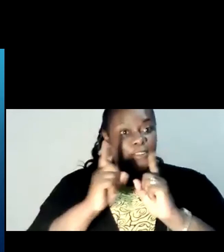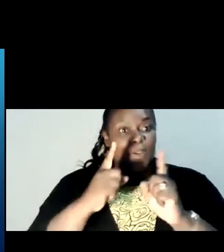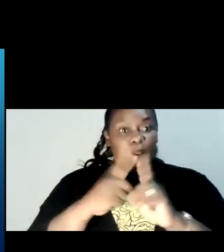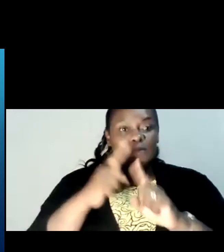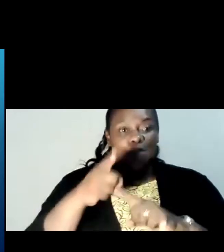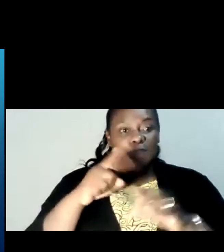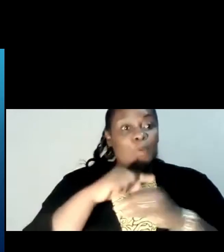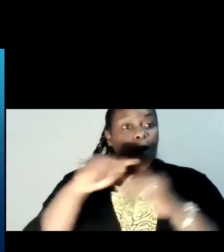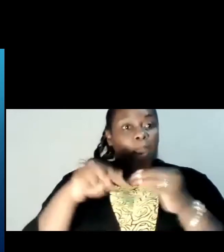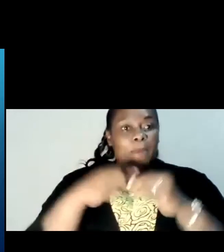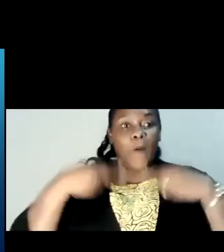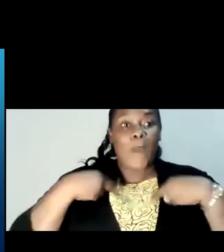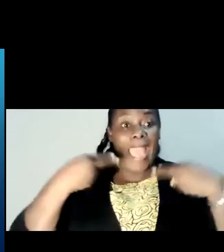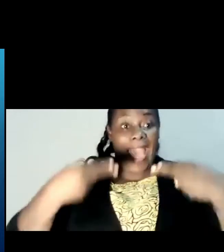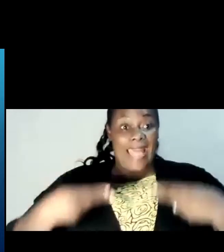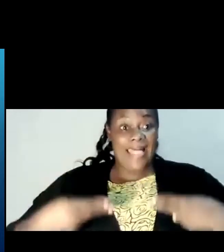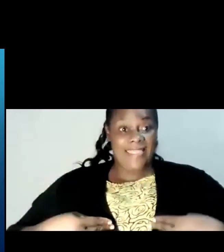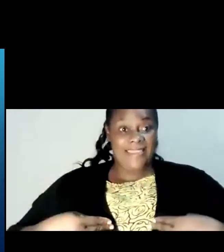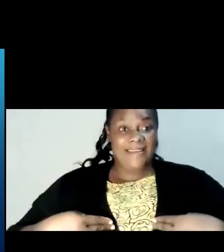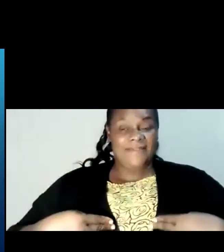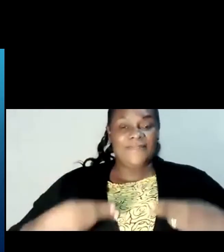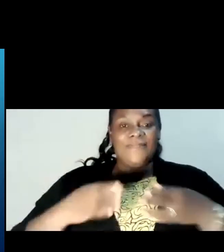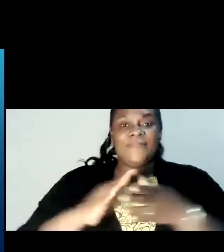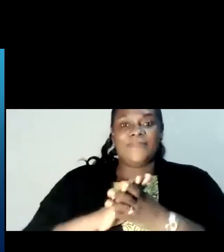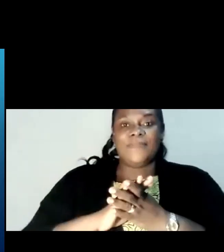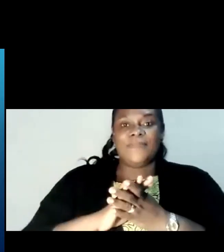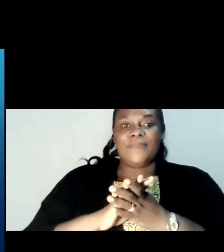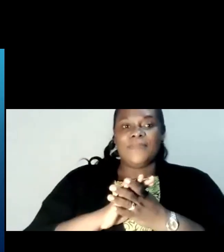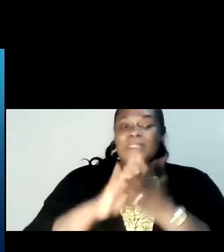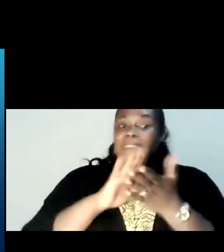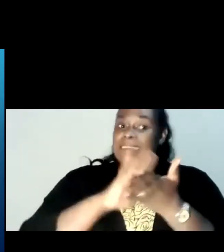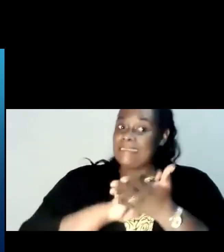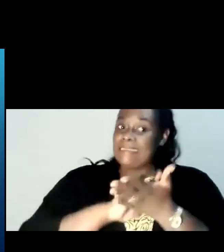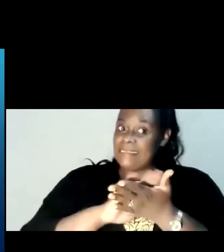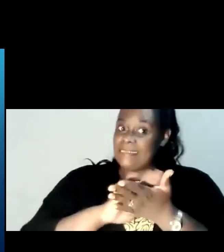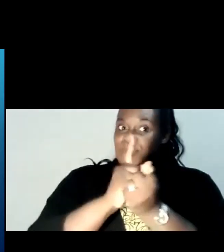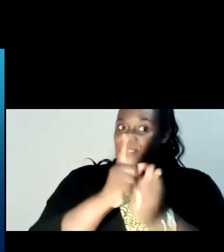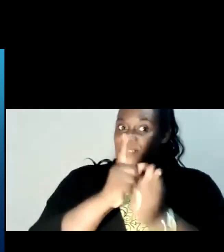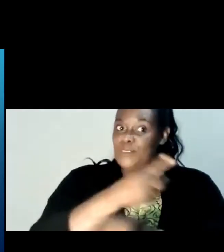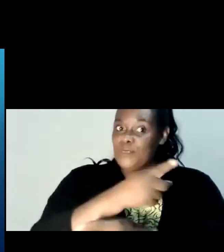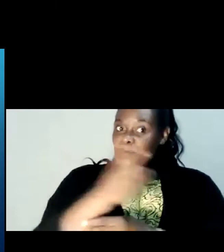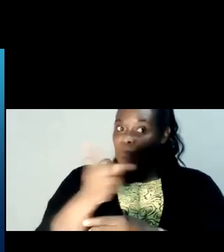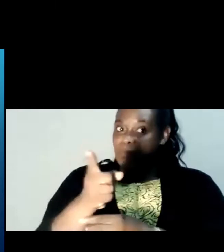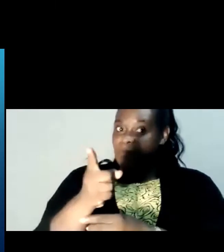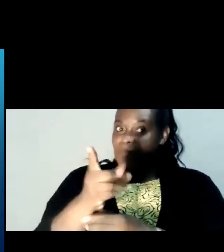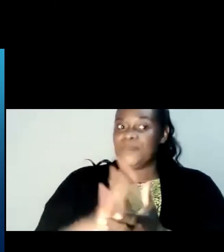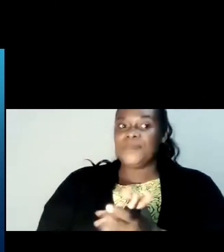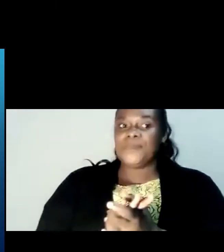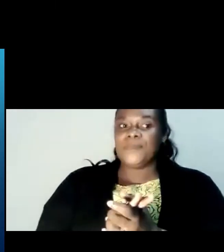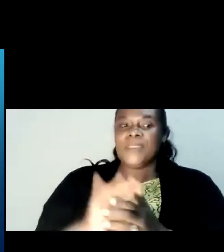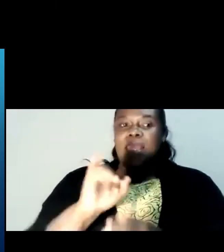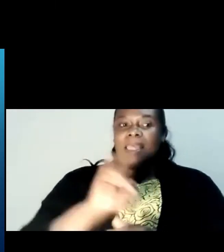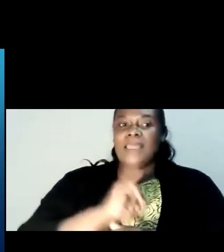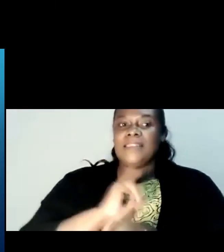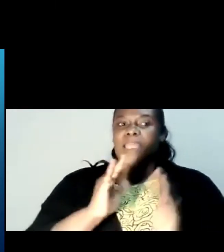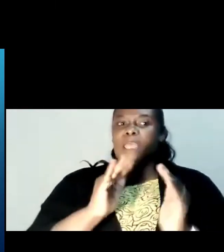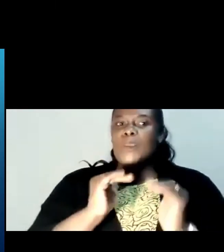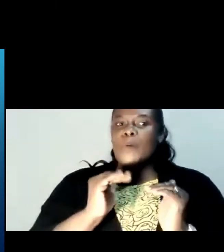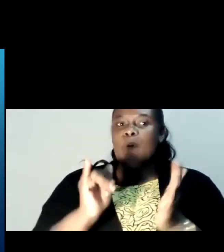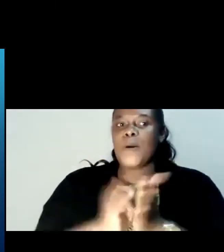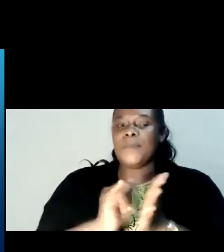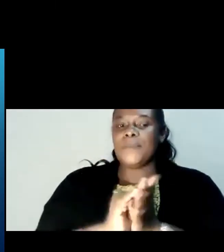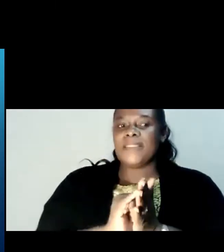this space. It's very nice to meet all of you. I hope that the session will be